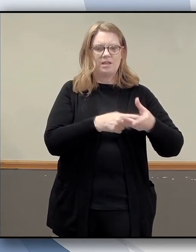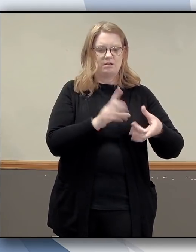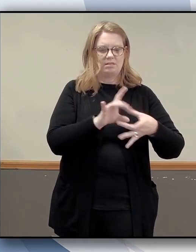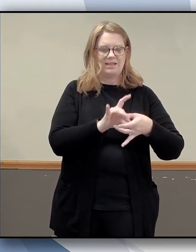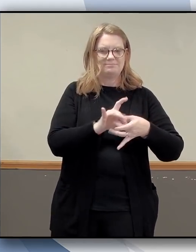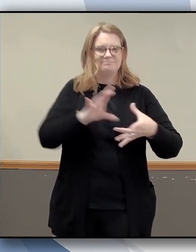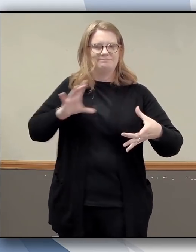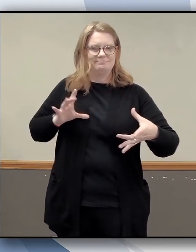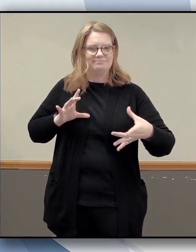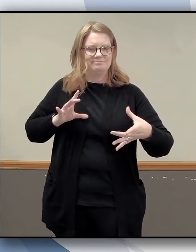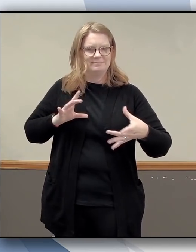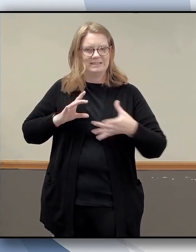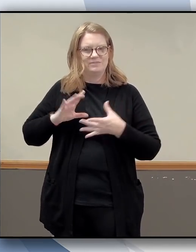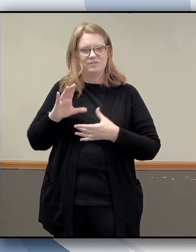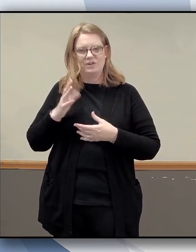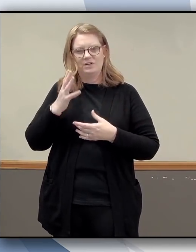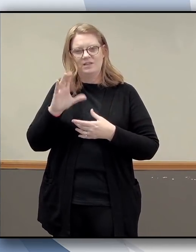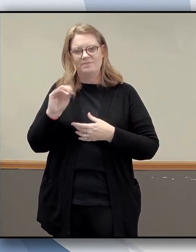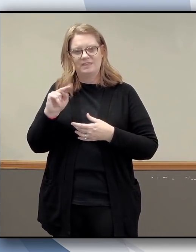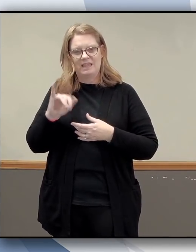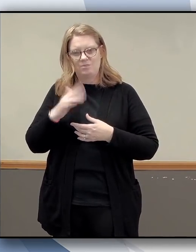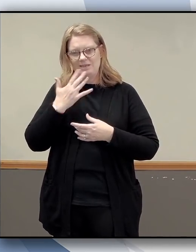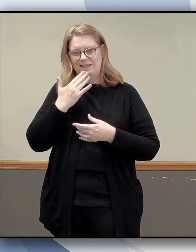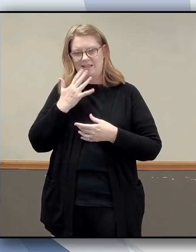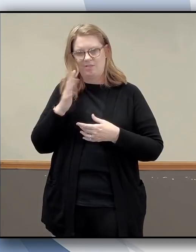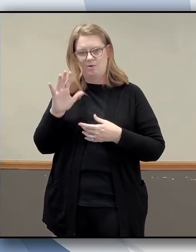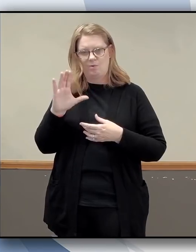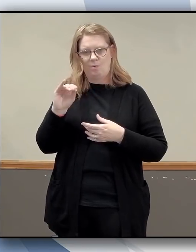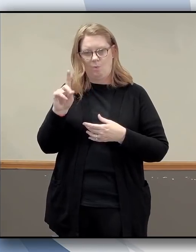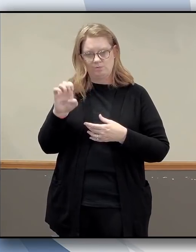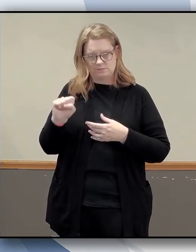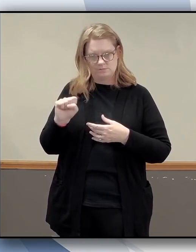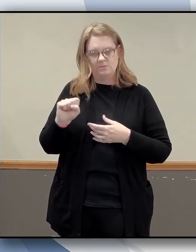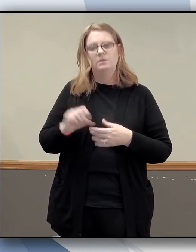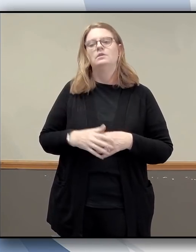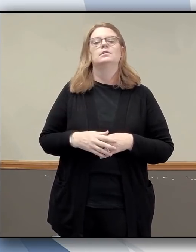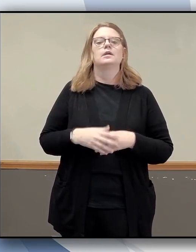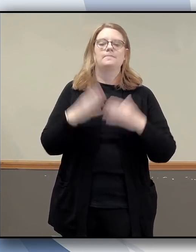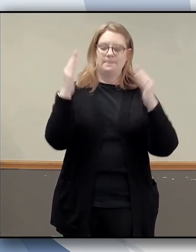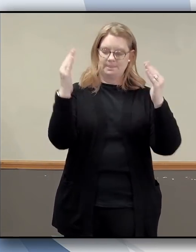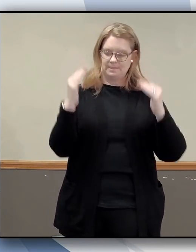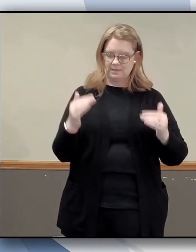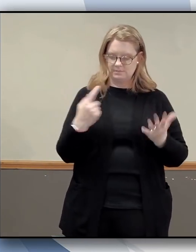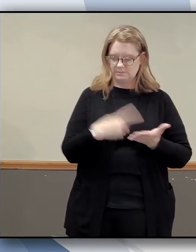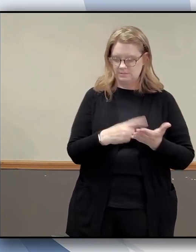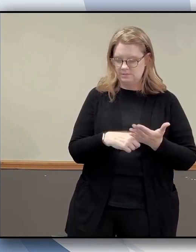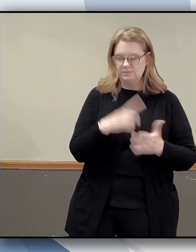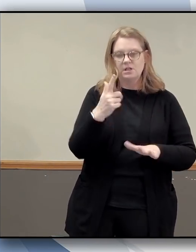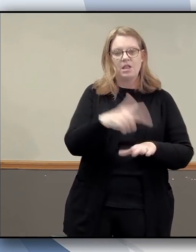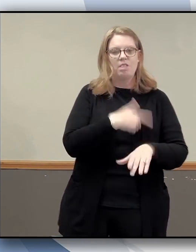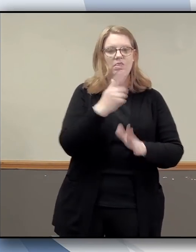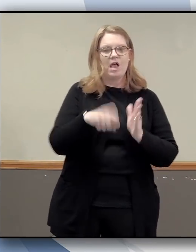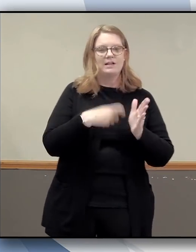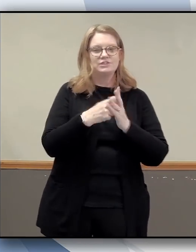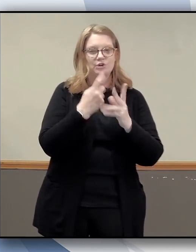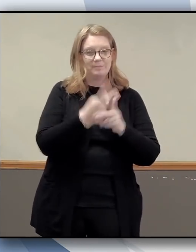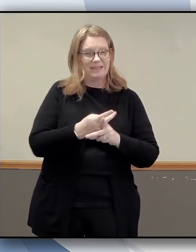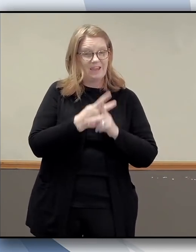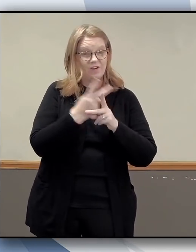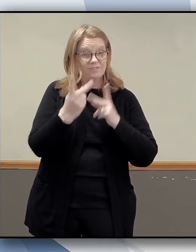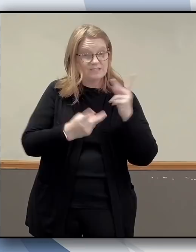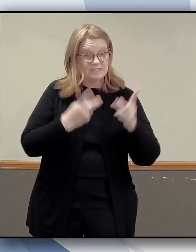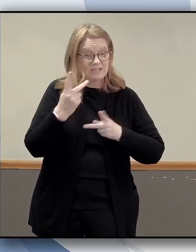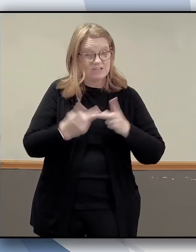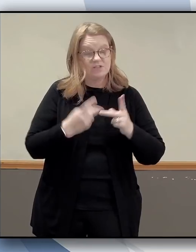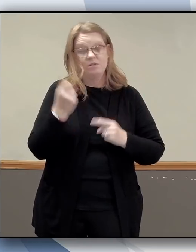county color codes. Next up, we want to talk about long-term care visitation, which is an important